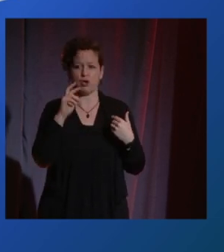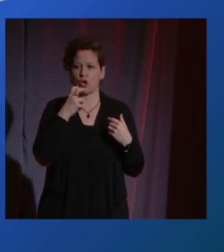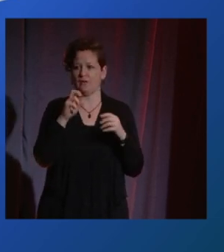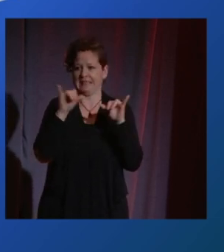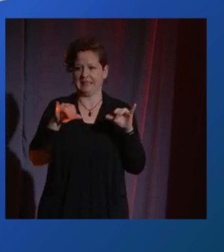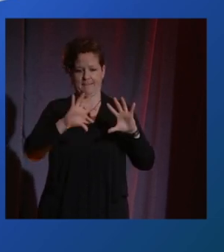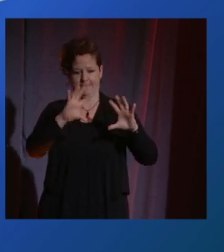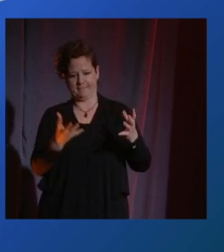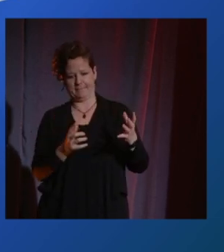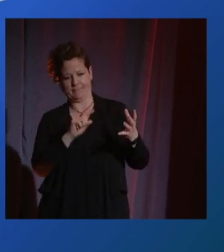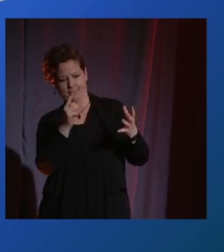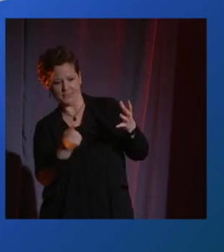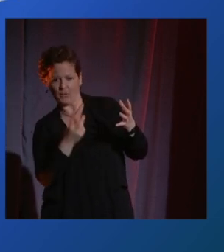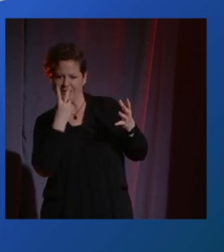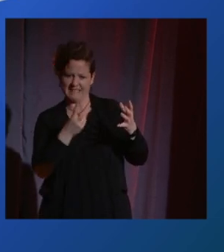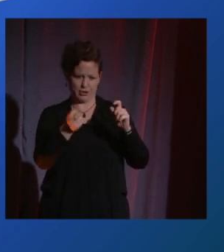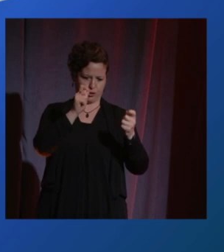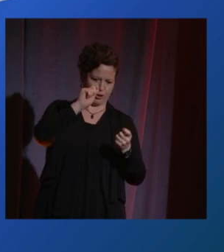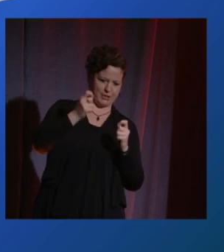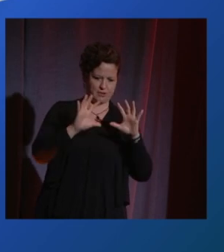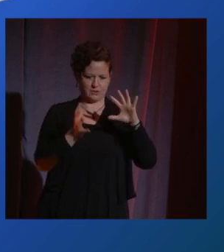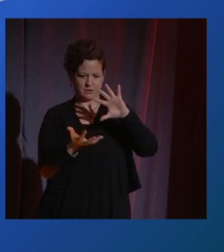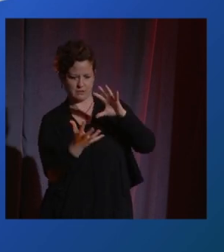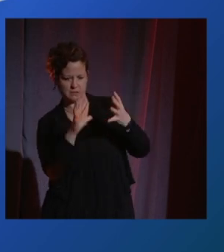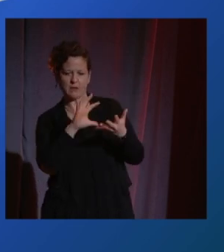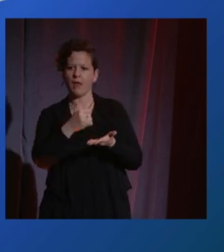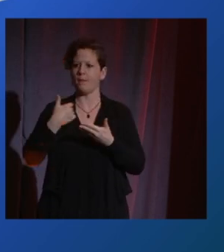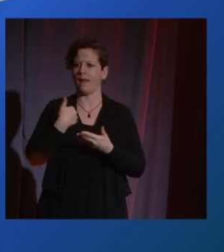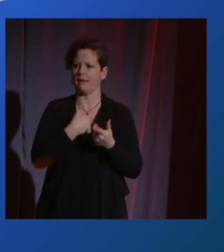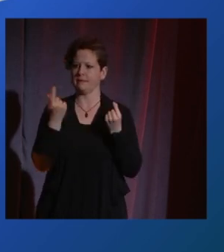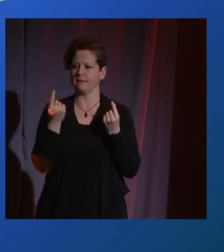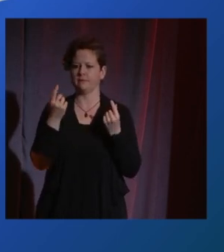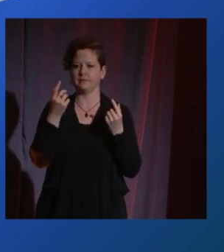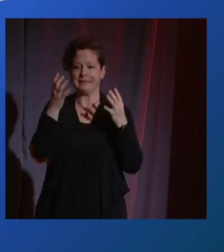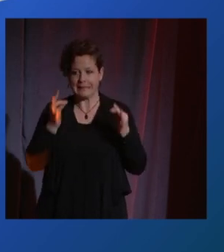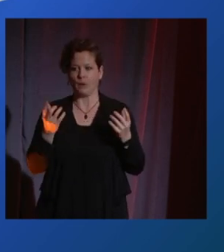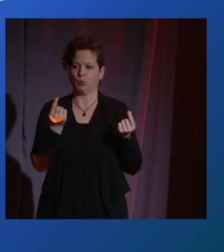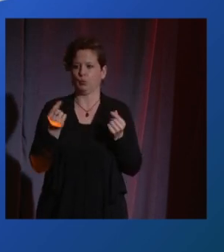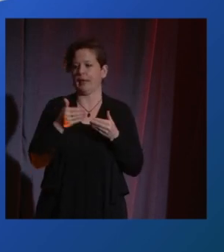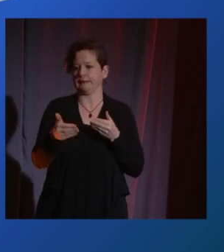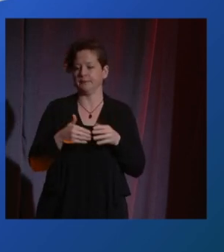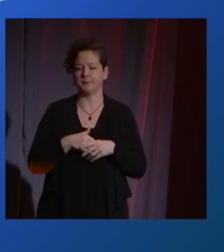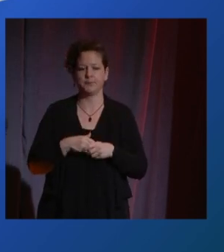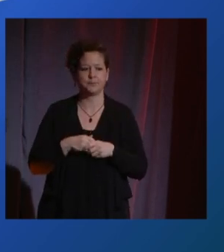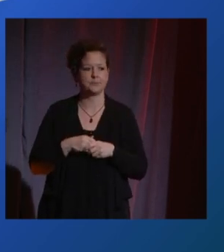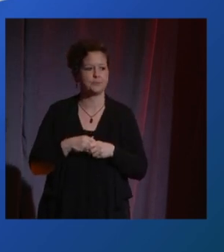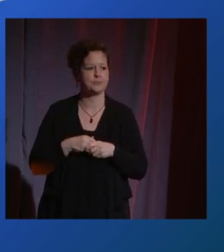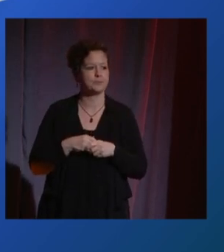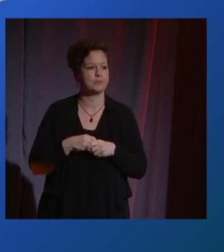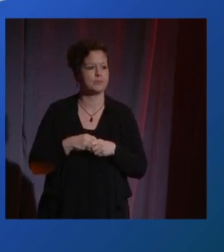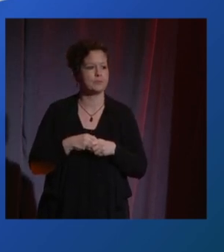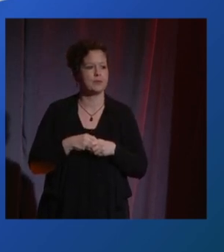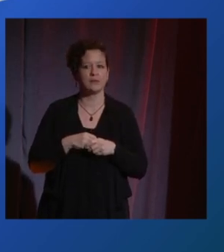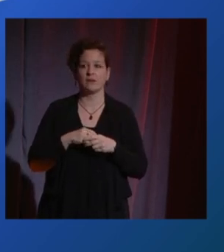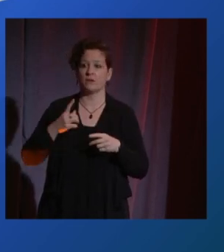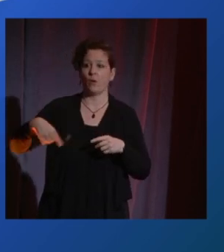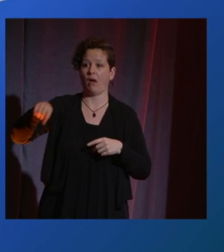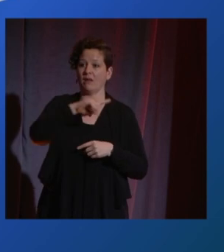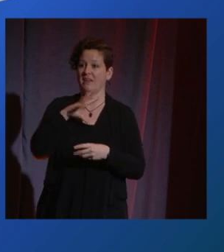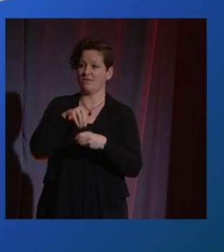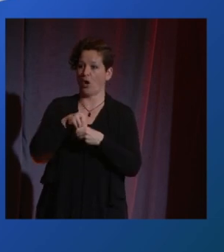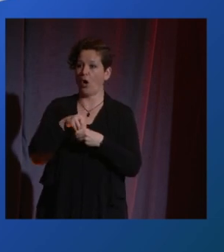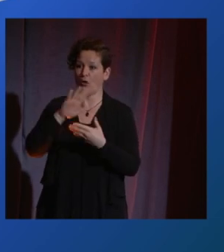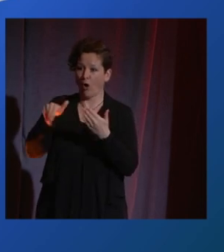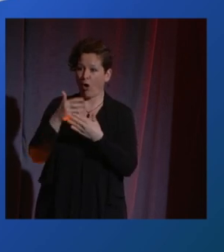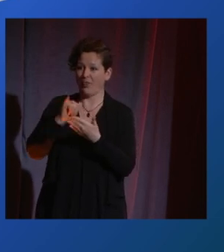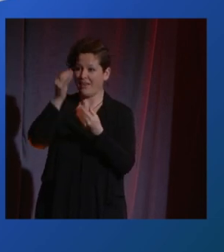guided based on the changes that are occurring and uh being able to bring that together and